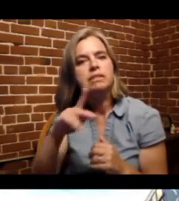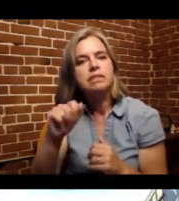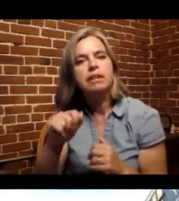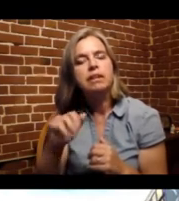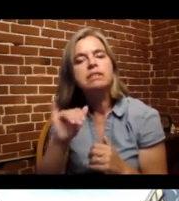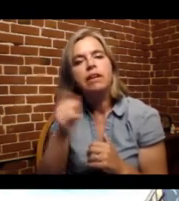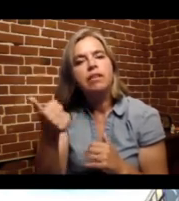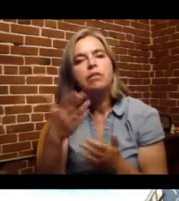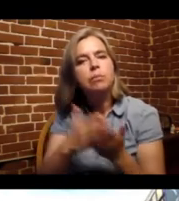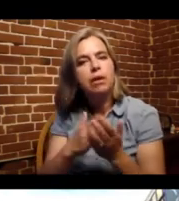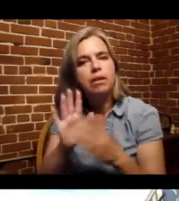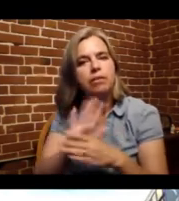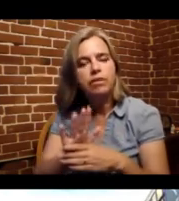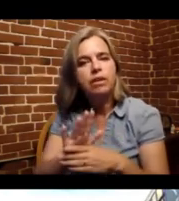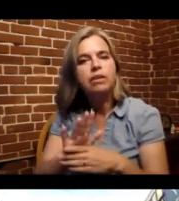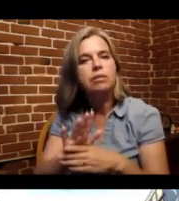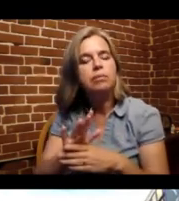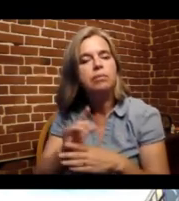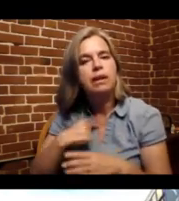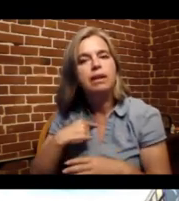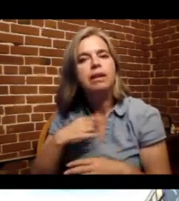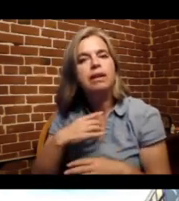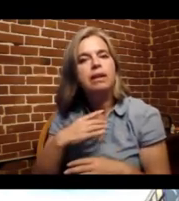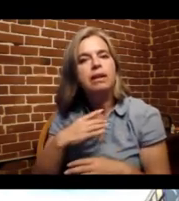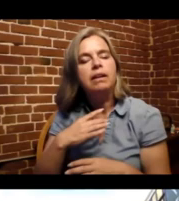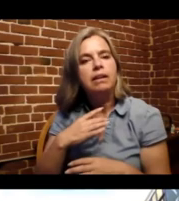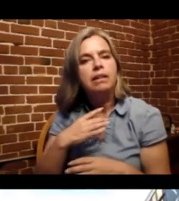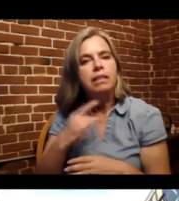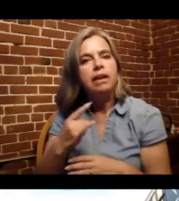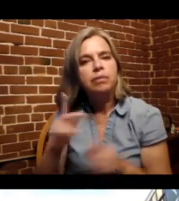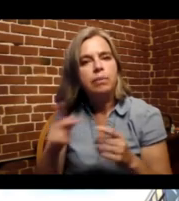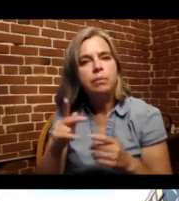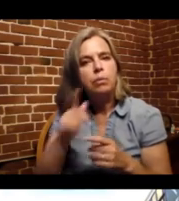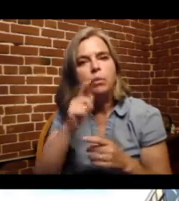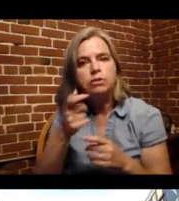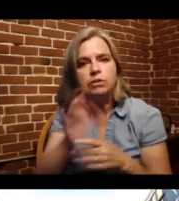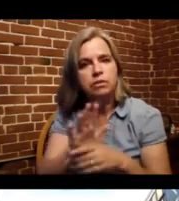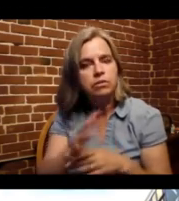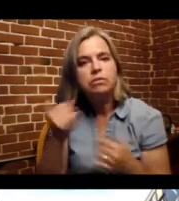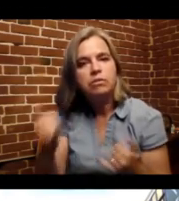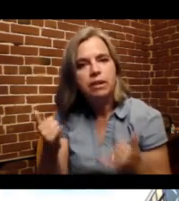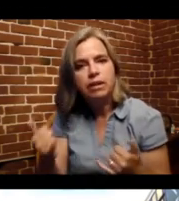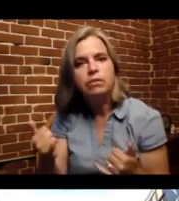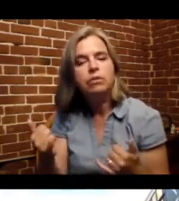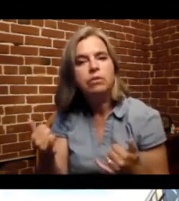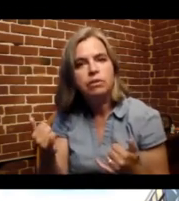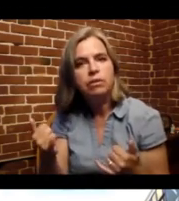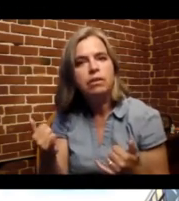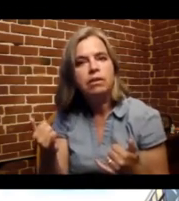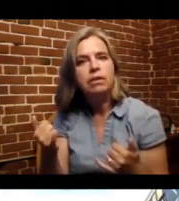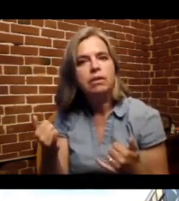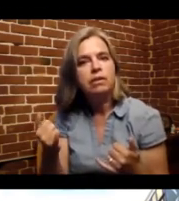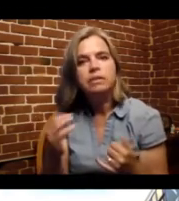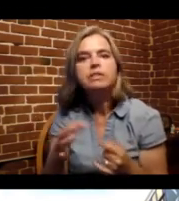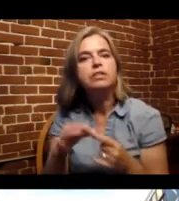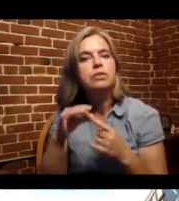about this film that I also find really like the footage that everyone's watching right now is that it is something unique and different that